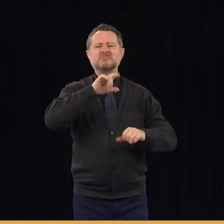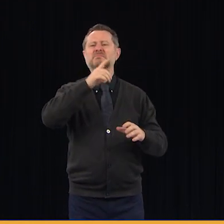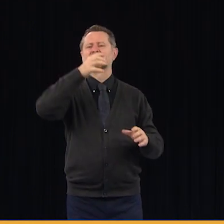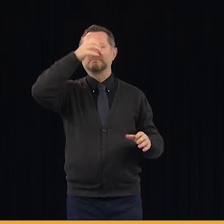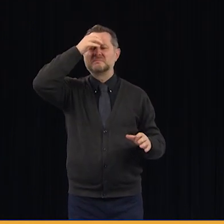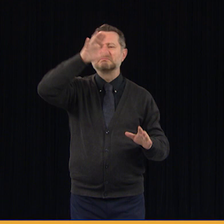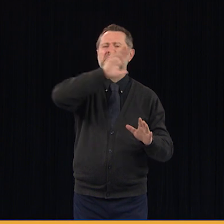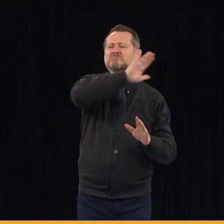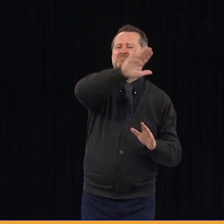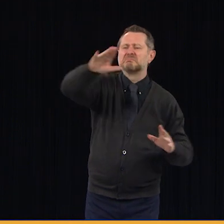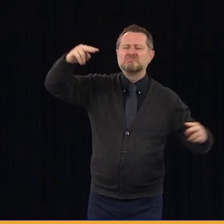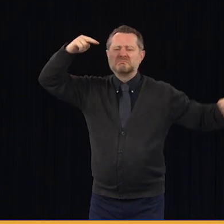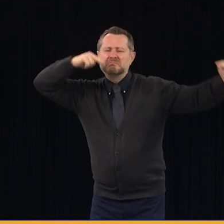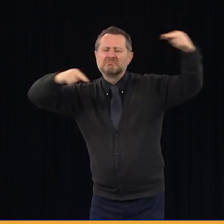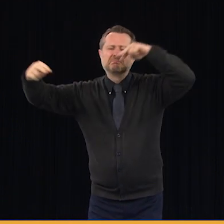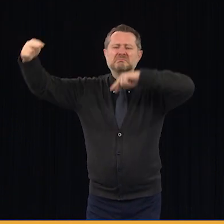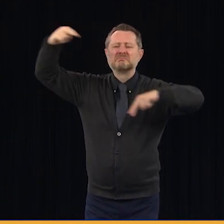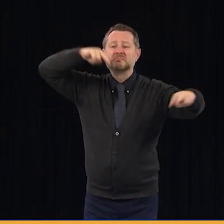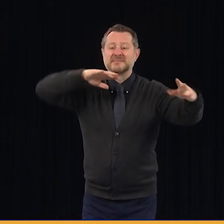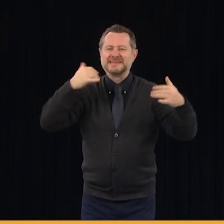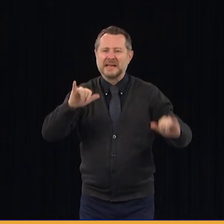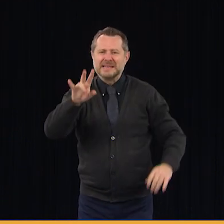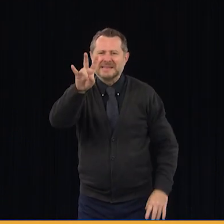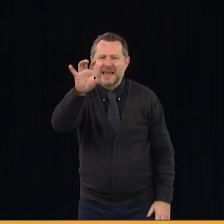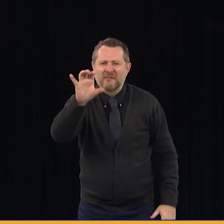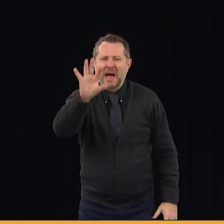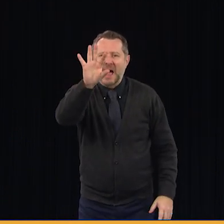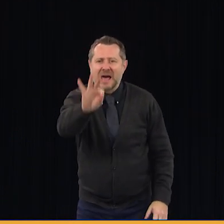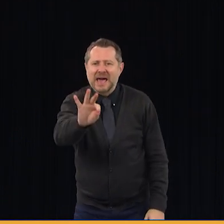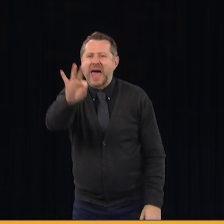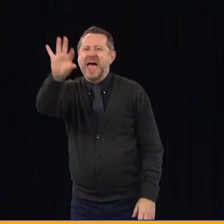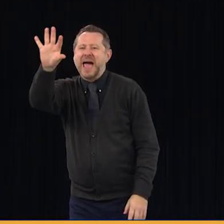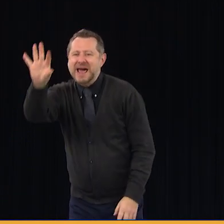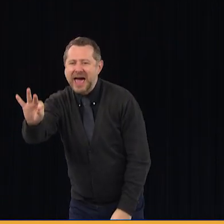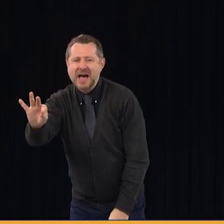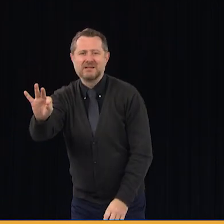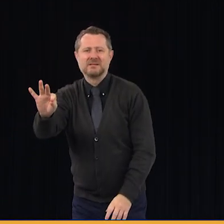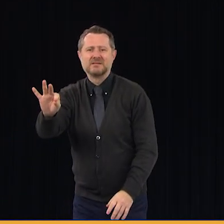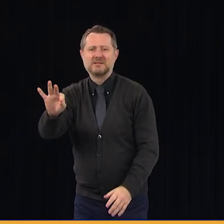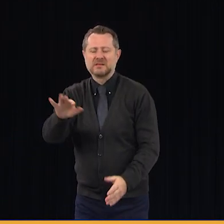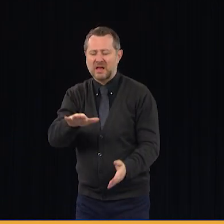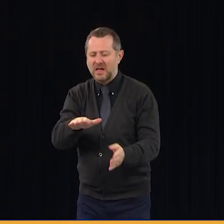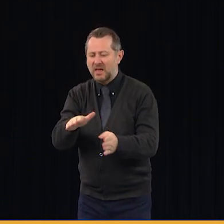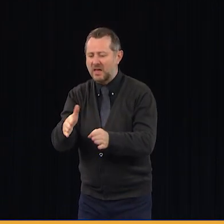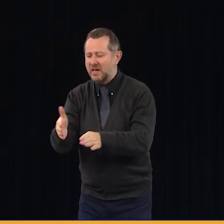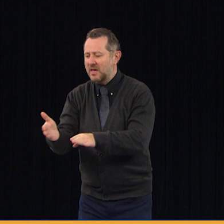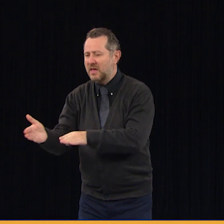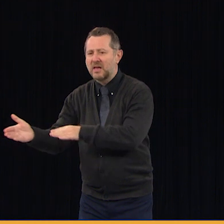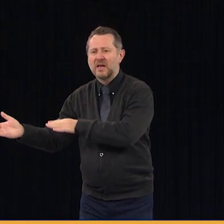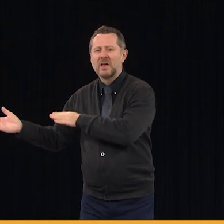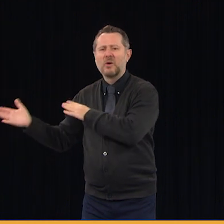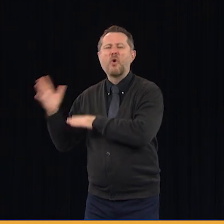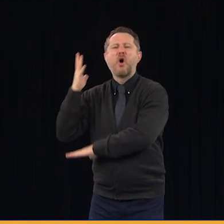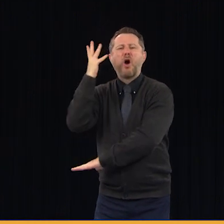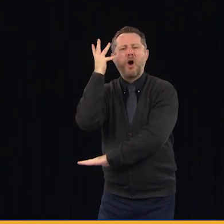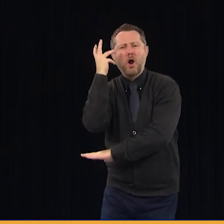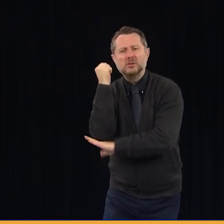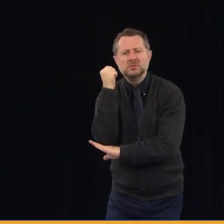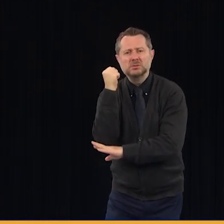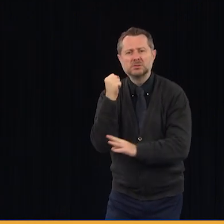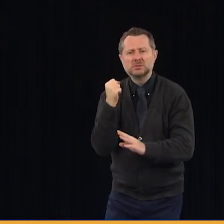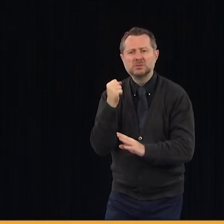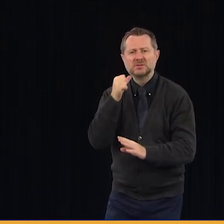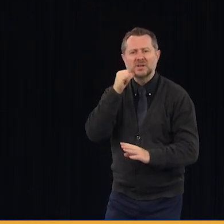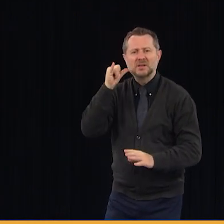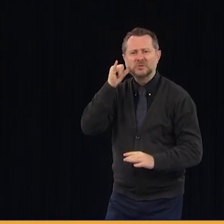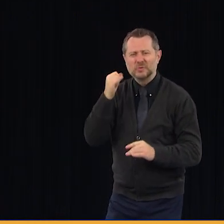about 799 lives, the highest number ever. It's gotten